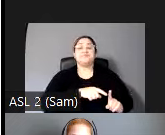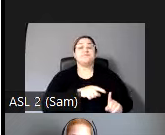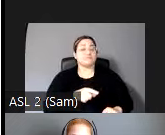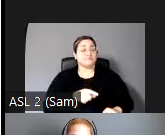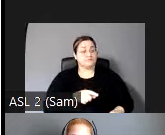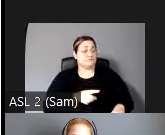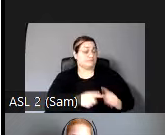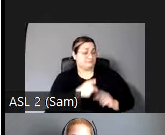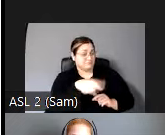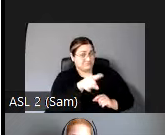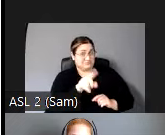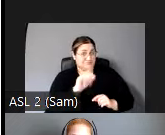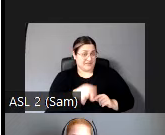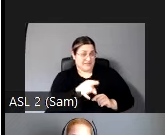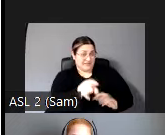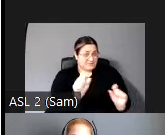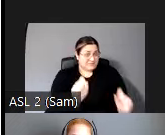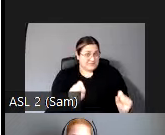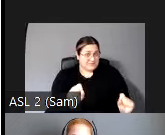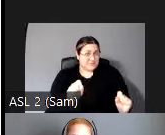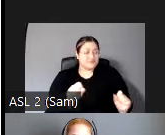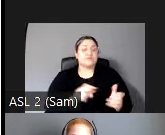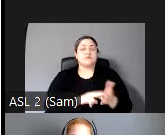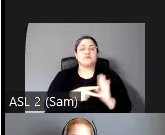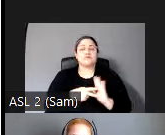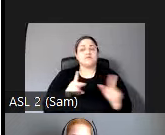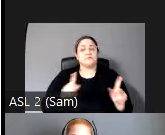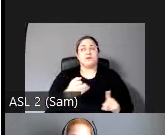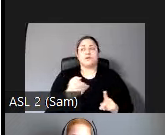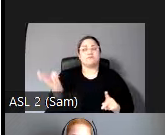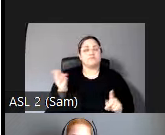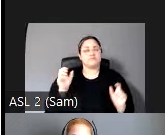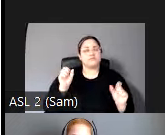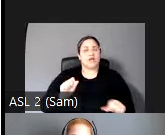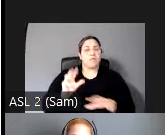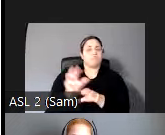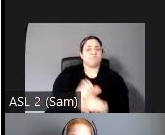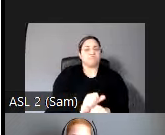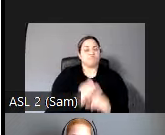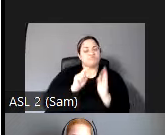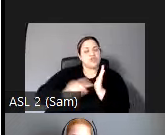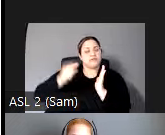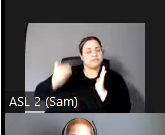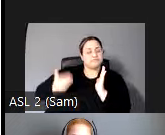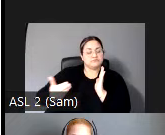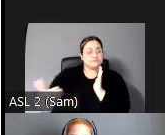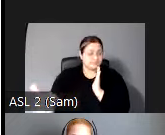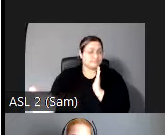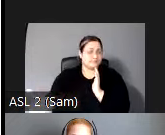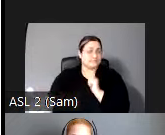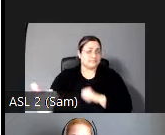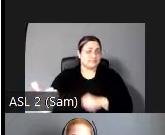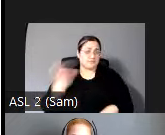of checkups, quote unquote, in a normalized fashion may also lead, I think, to